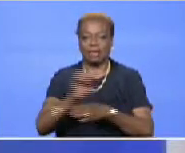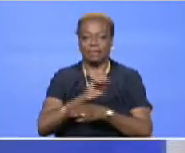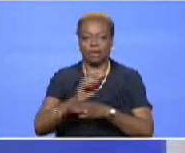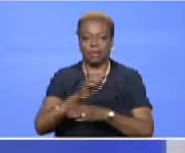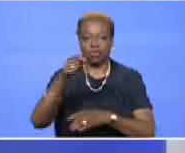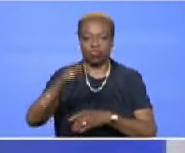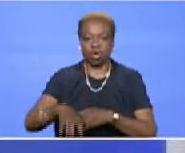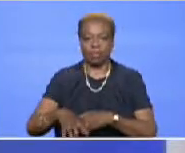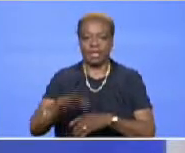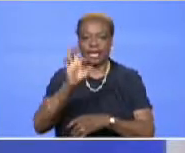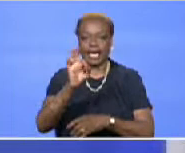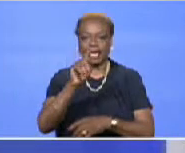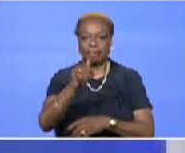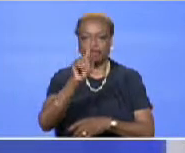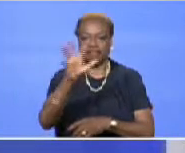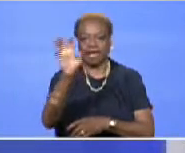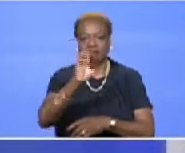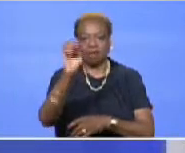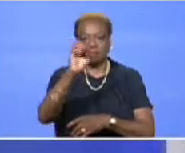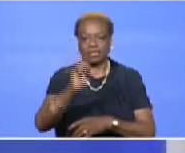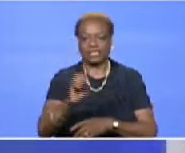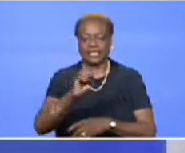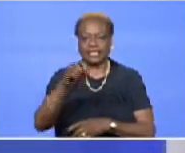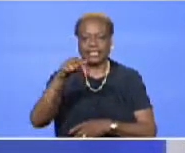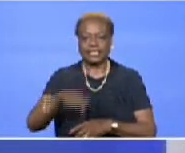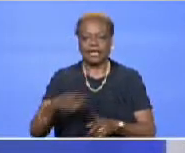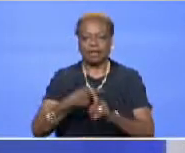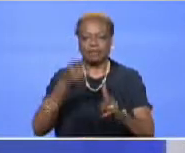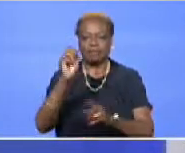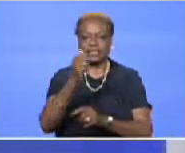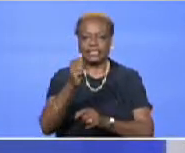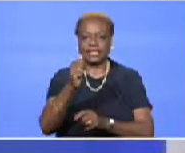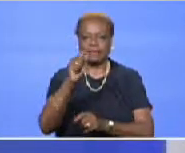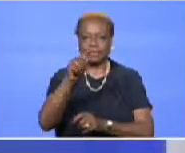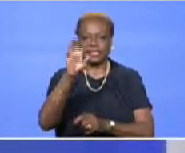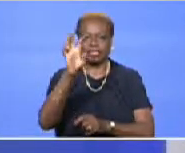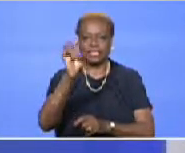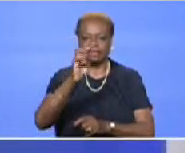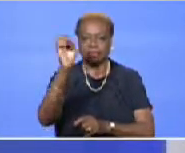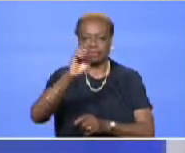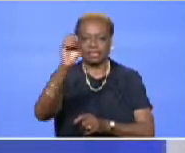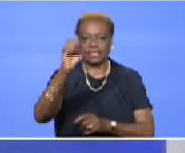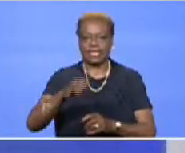to 9.5%, down from 10.7% in November.